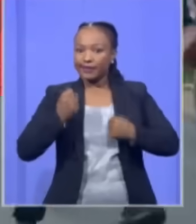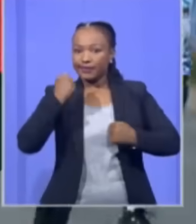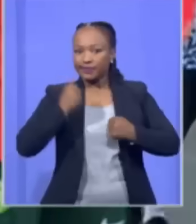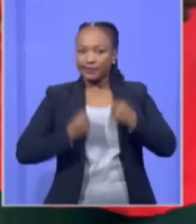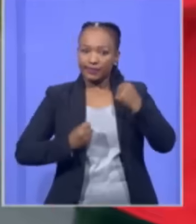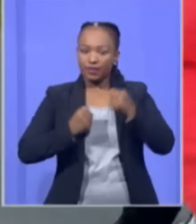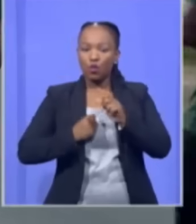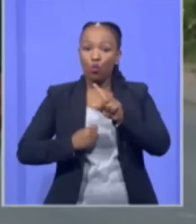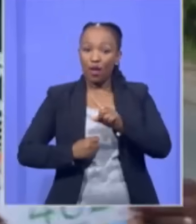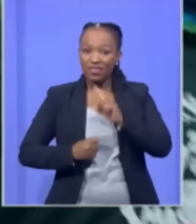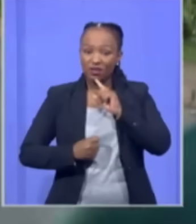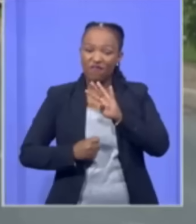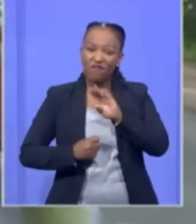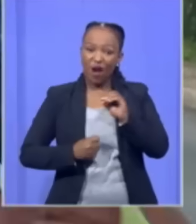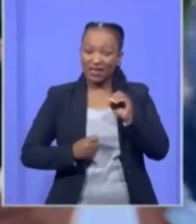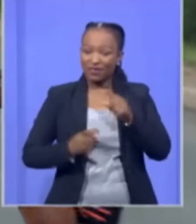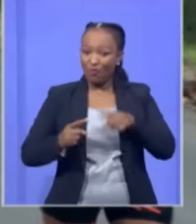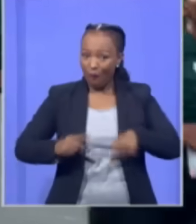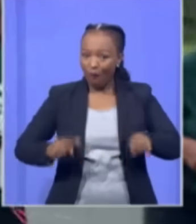1,420, 98 for